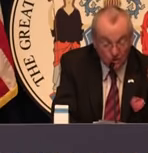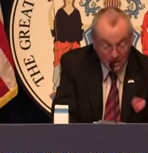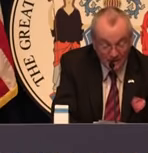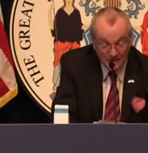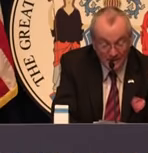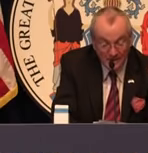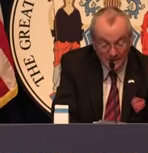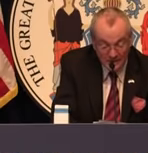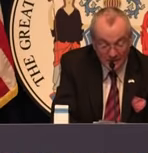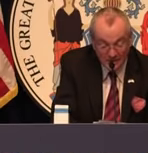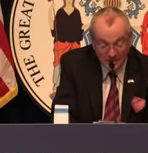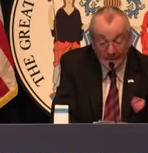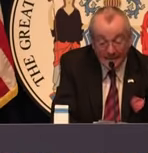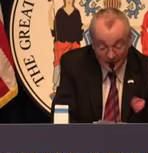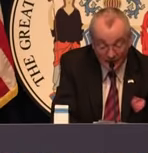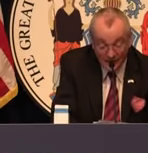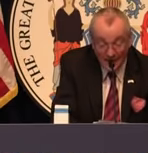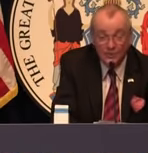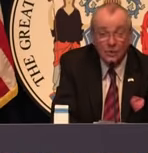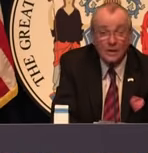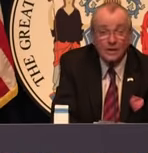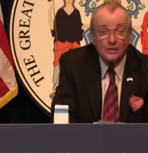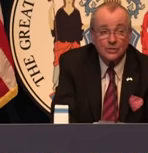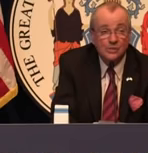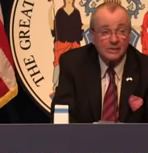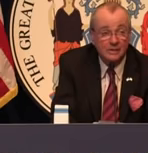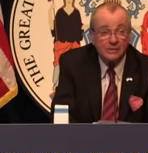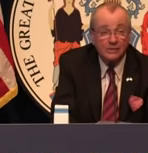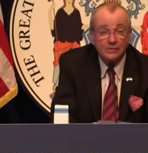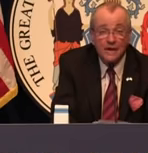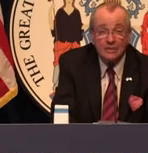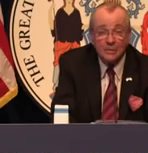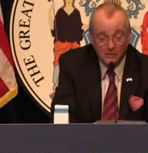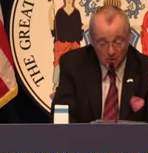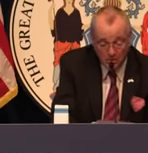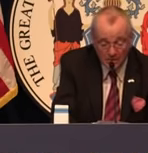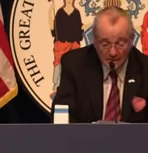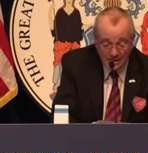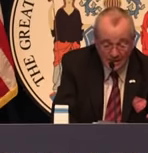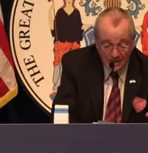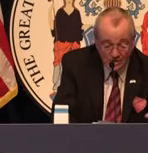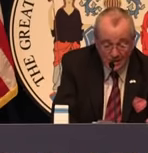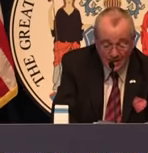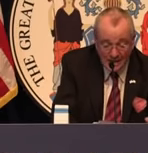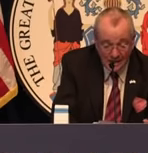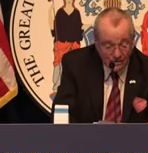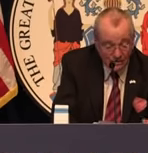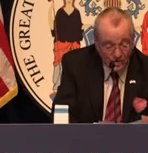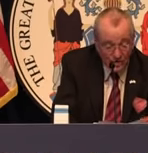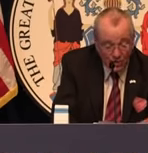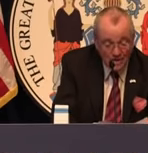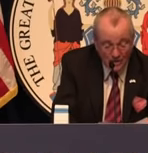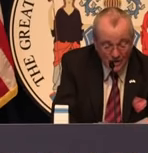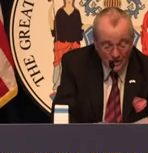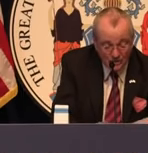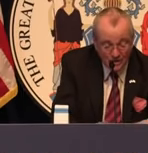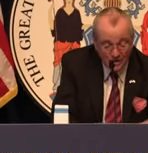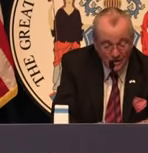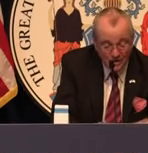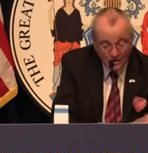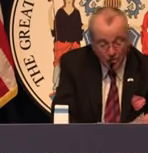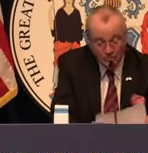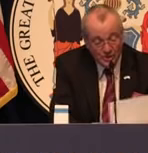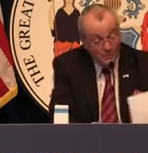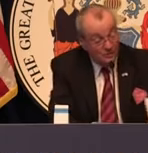granddaughters, Michelle, Carolyn, and Lindsay. And I had the great honor to speak to Lindsay, who's down in Mount Laurel yesterday, and her 3